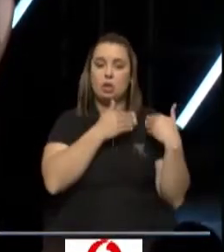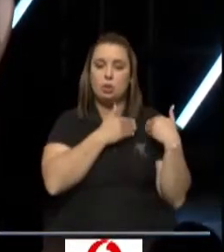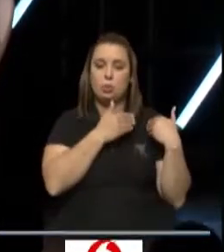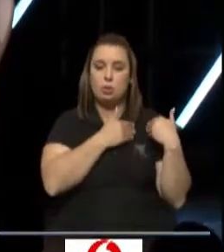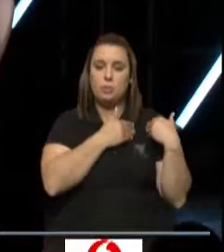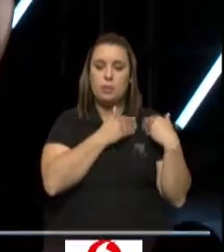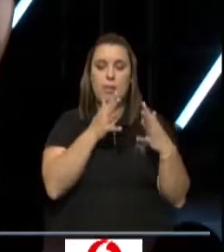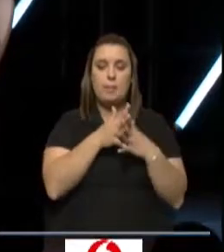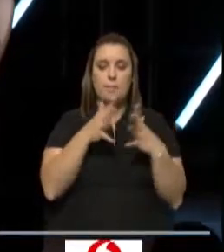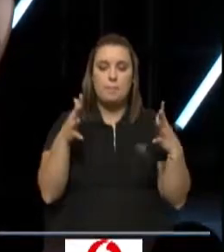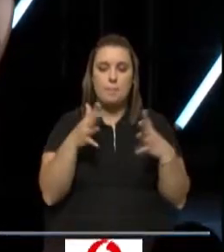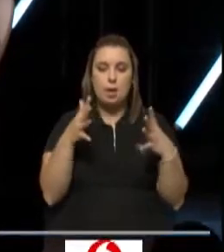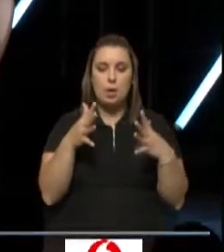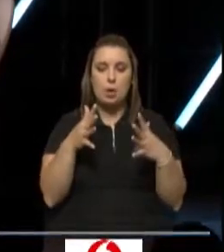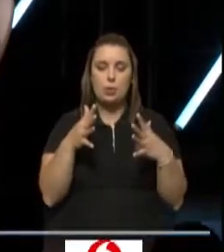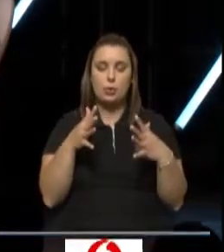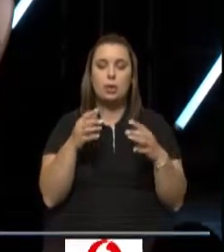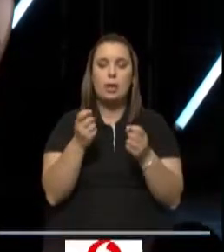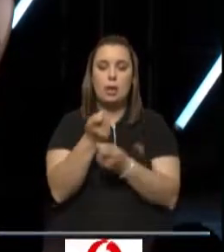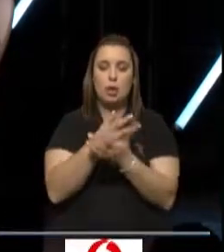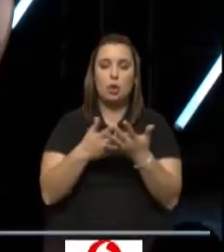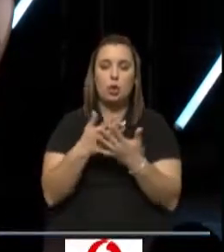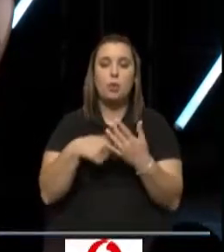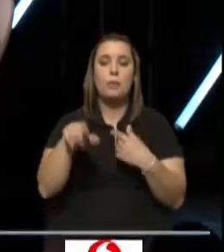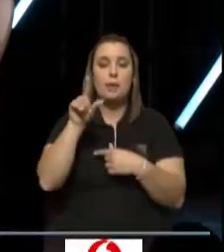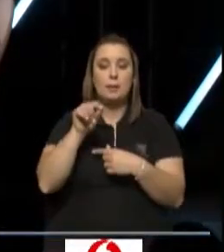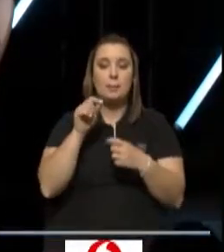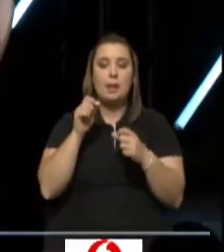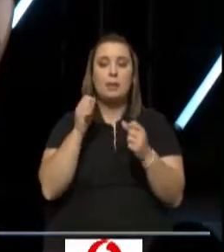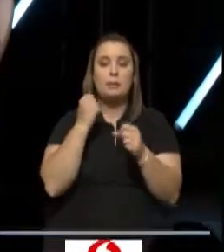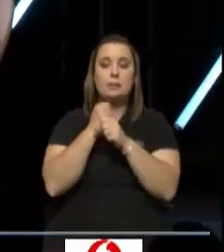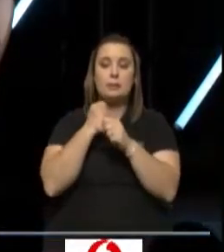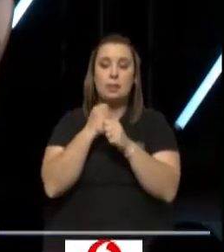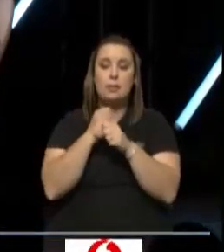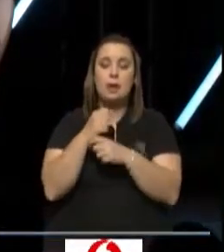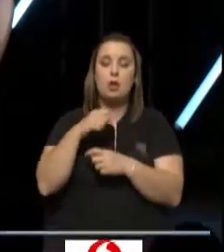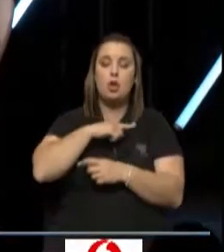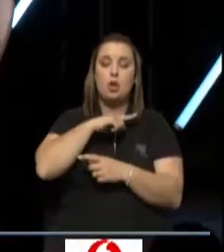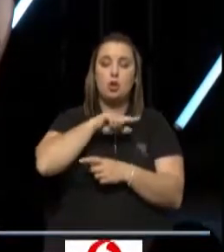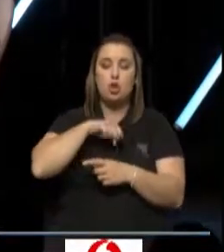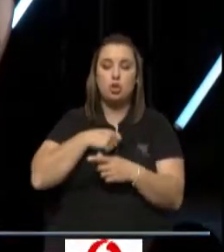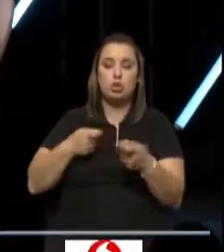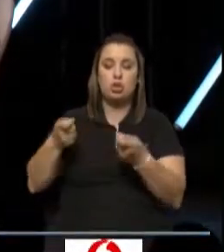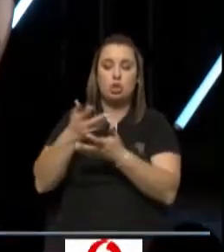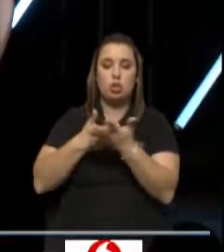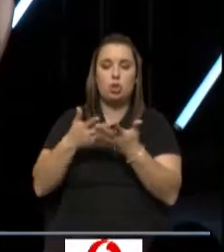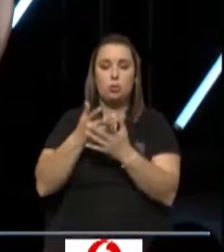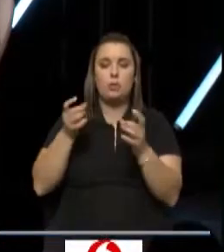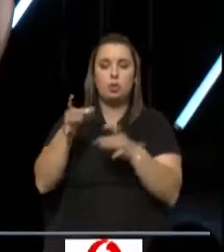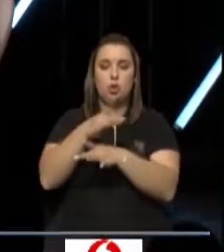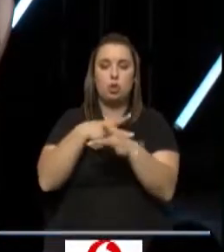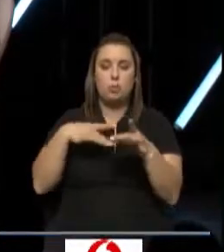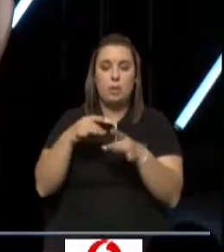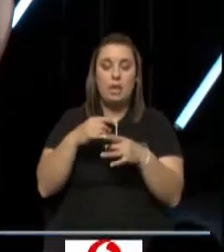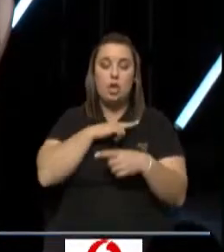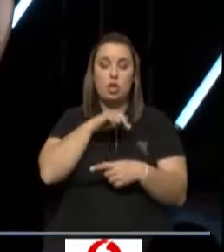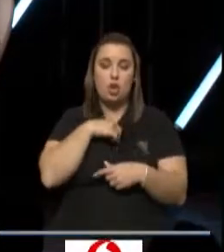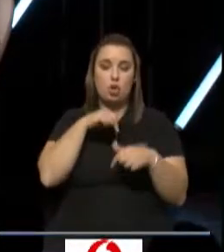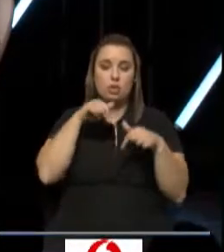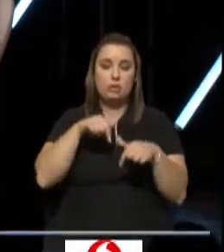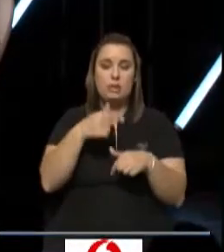fabric of the greatest responsibility of the economy and employment in our European